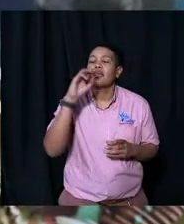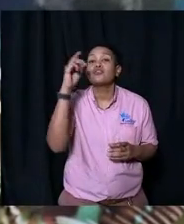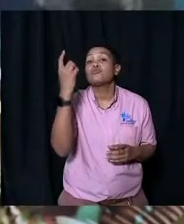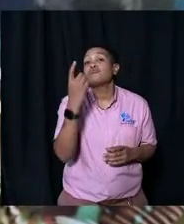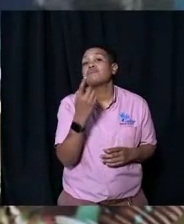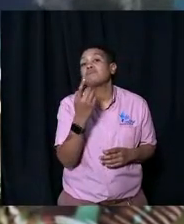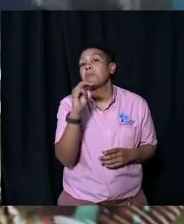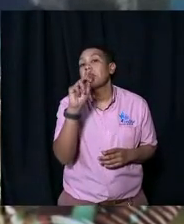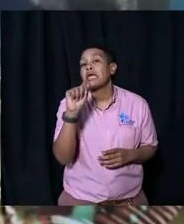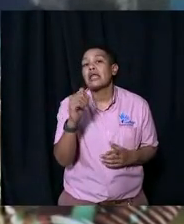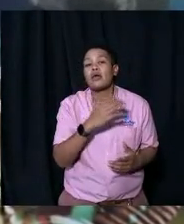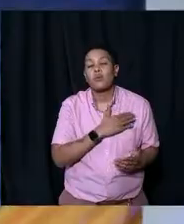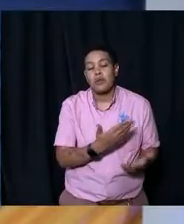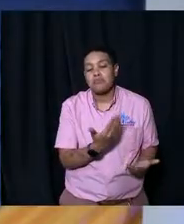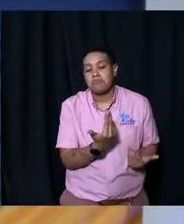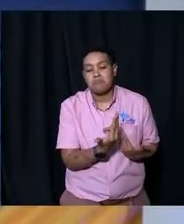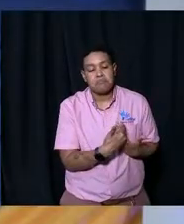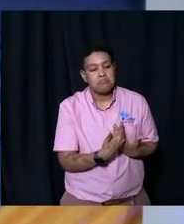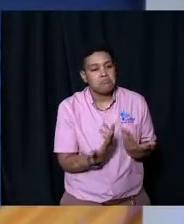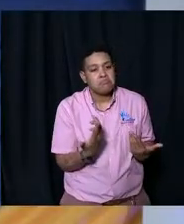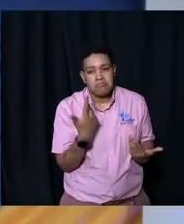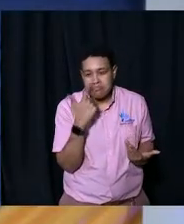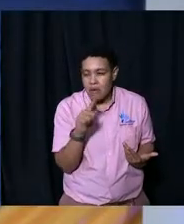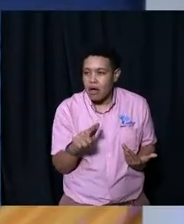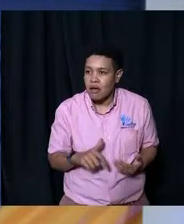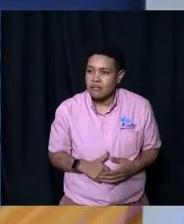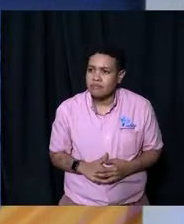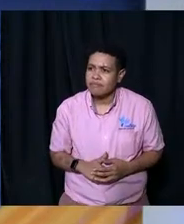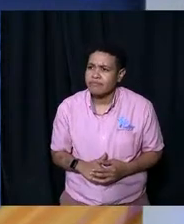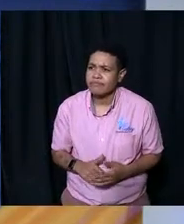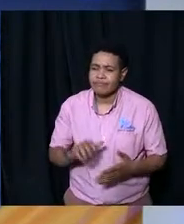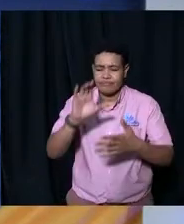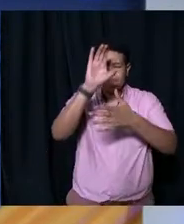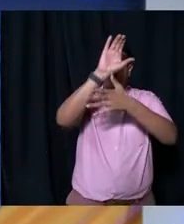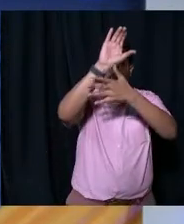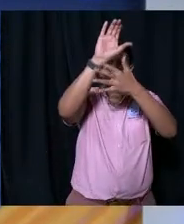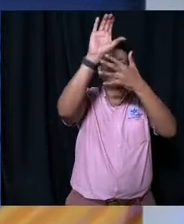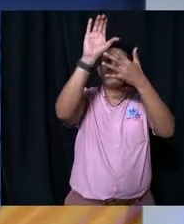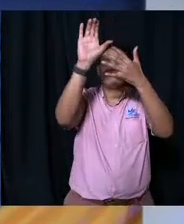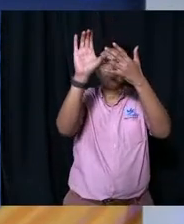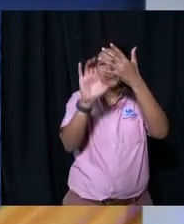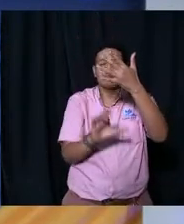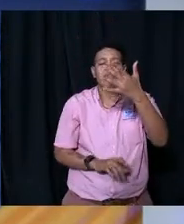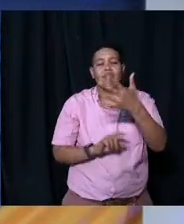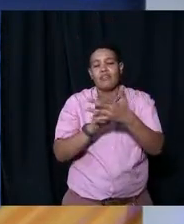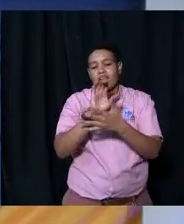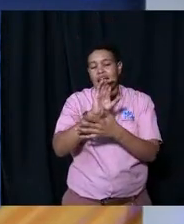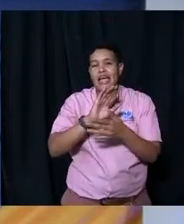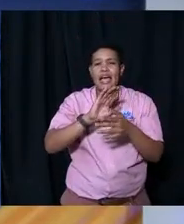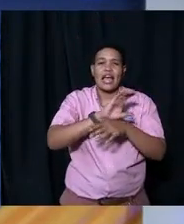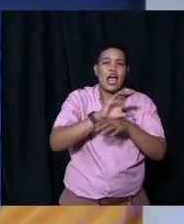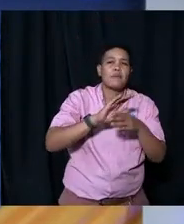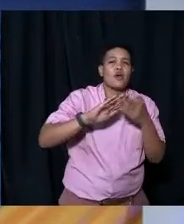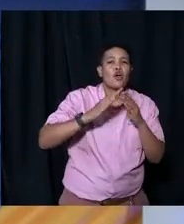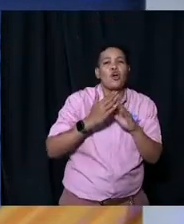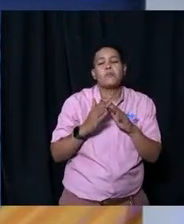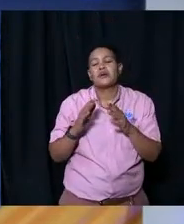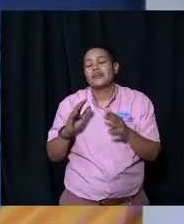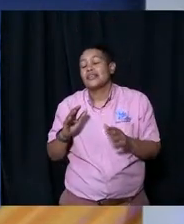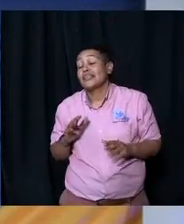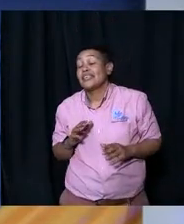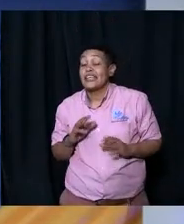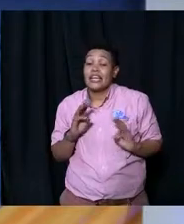Yes, you mentioned the five C's. It's a big, long name. Caribbean Community Climate Change